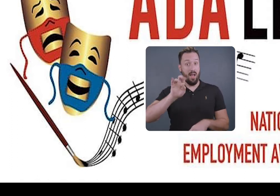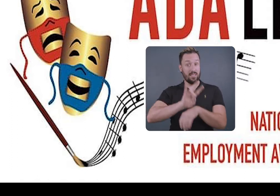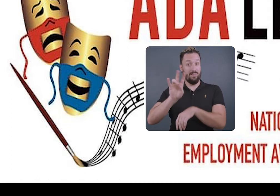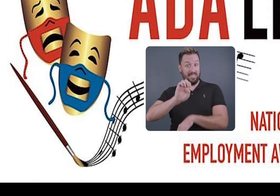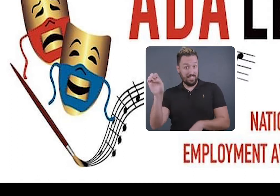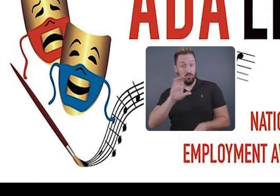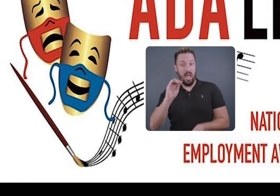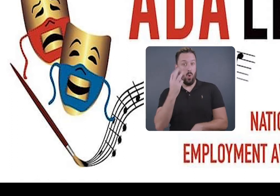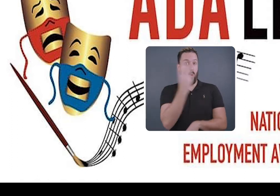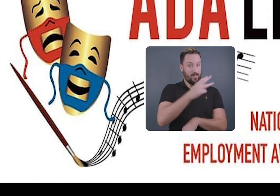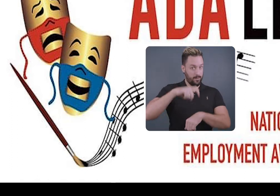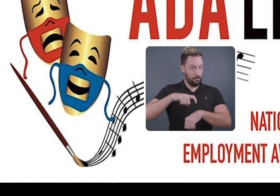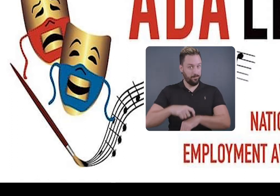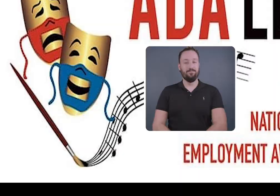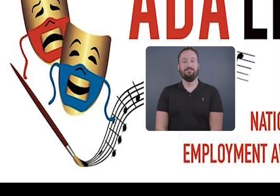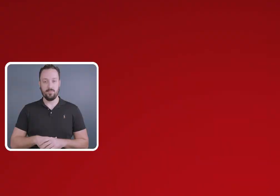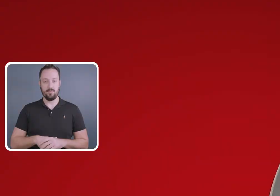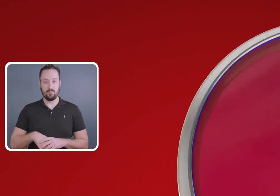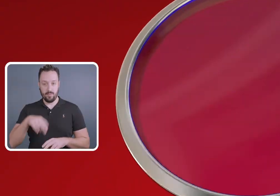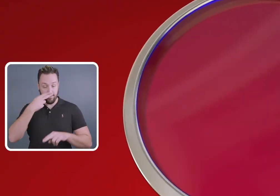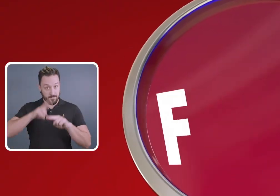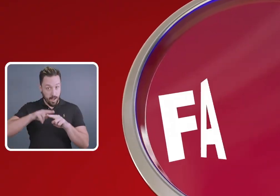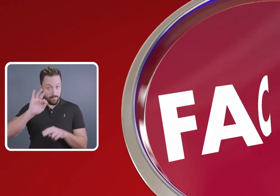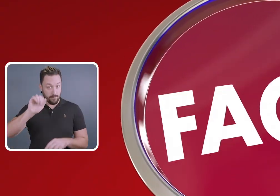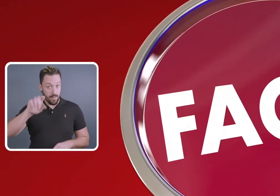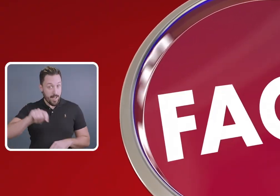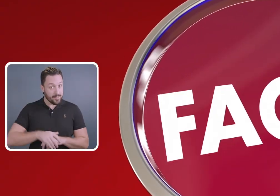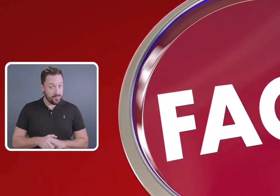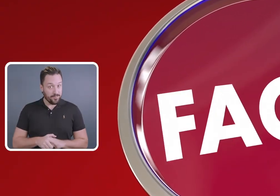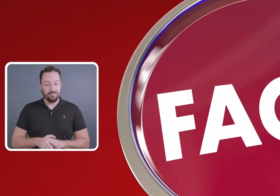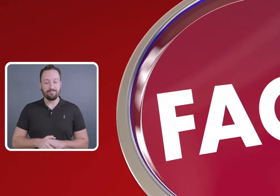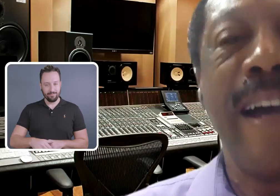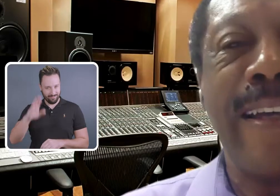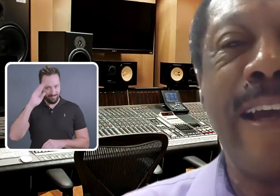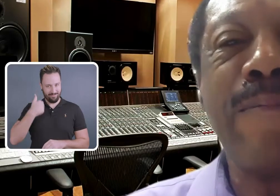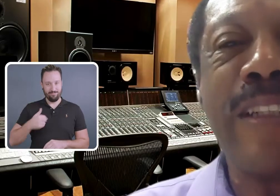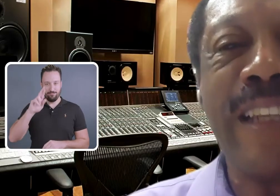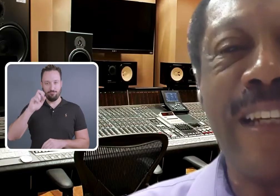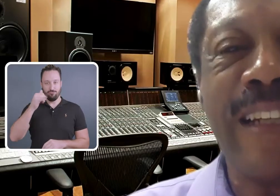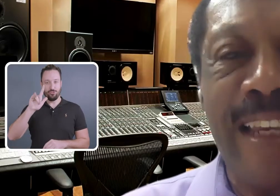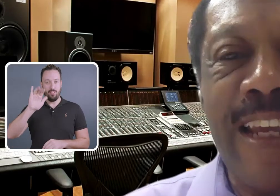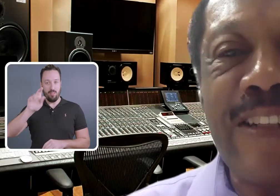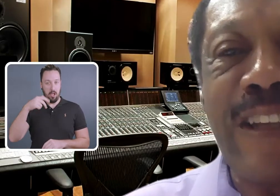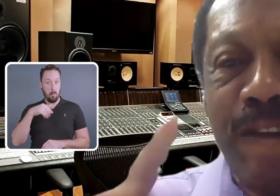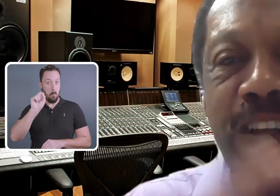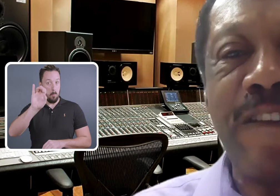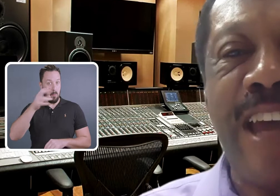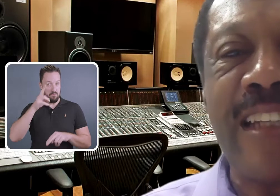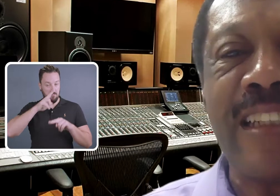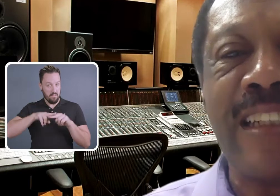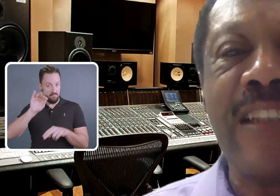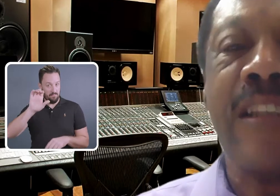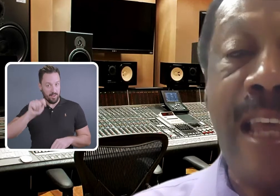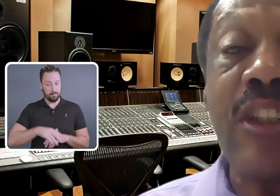7 p.m. Eastern and 7 p.m. Pacific Time. Fun fact! Hi, I'm Reggie Luck, and here's a fun